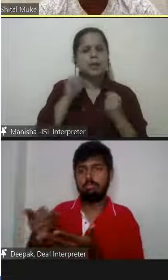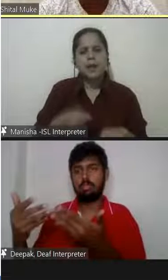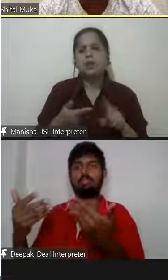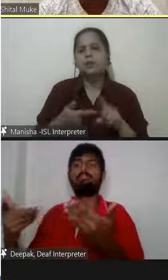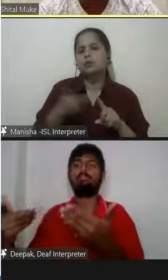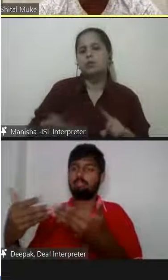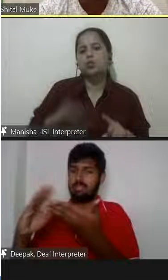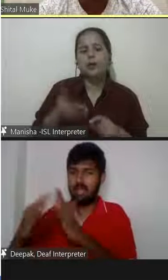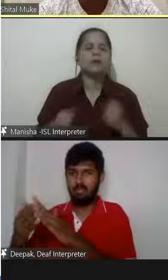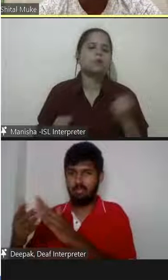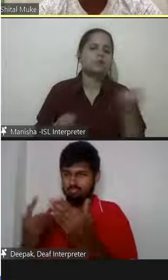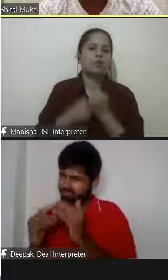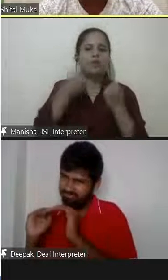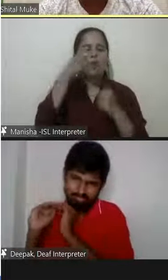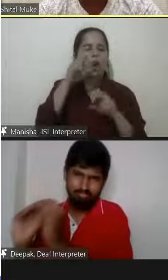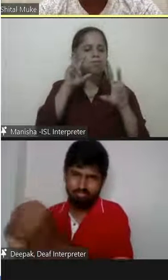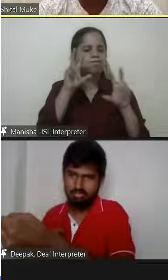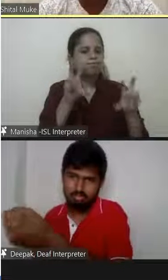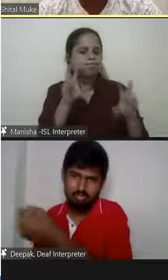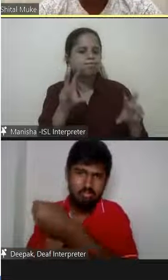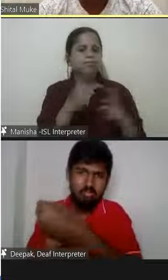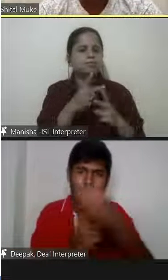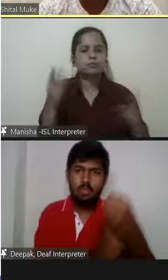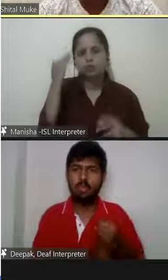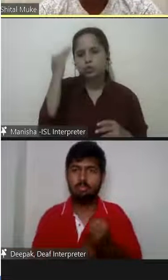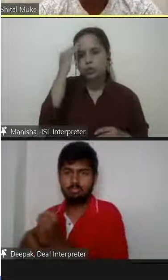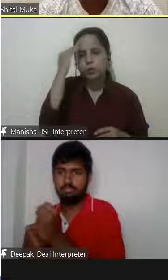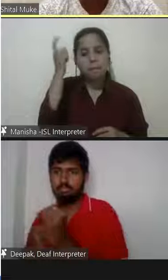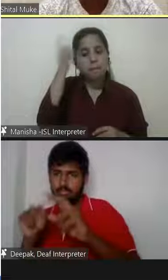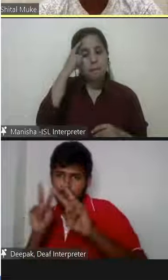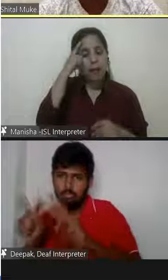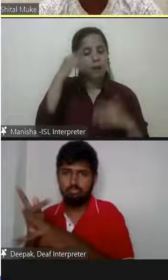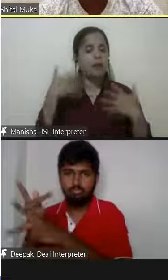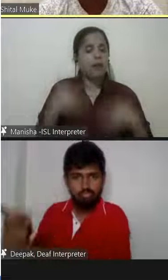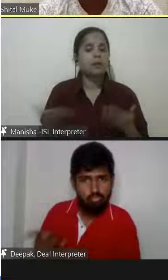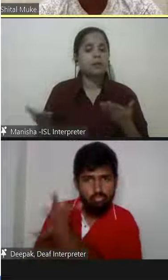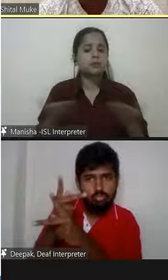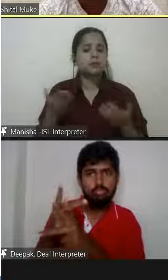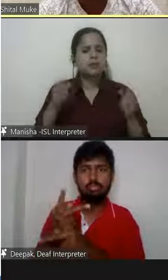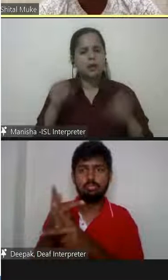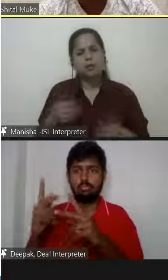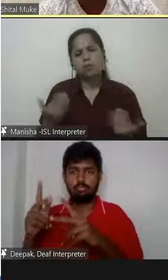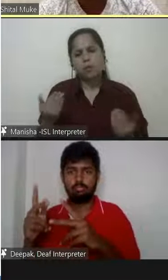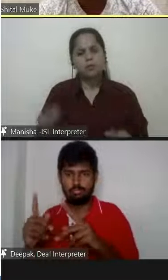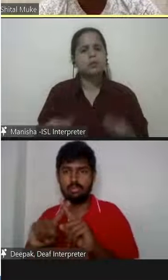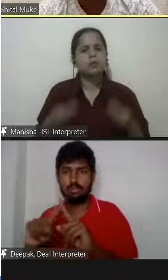through the supervision, and mental health services can be provided